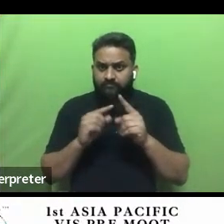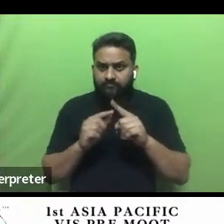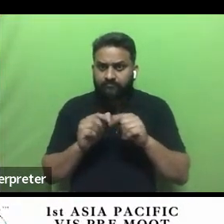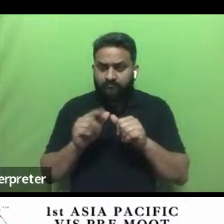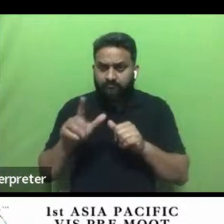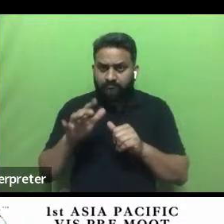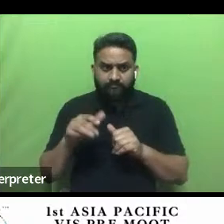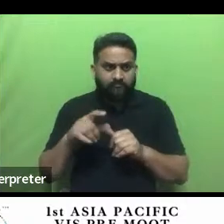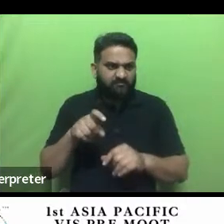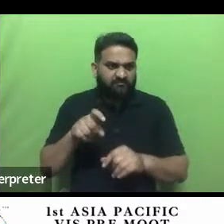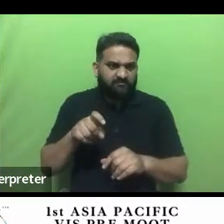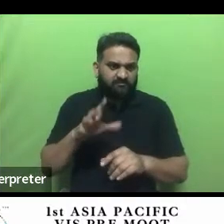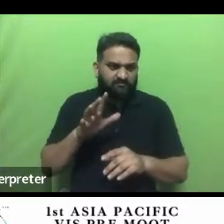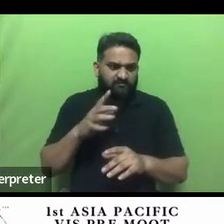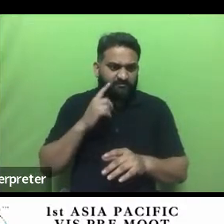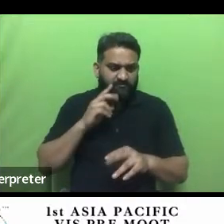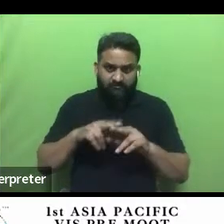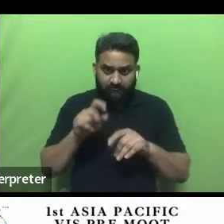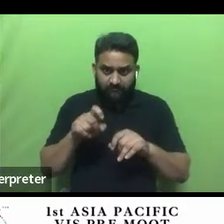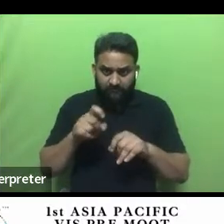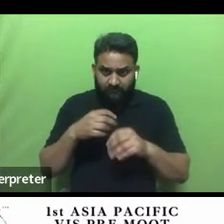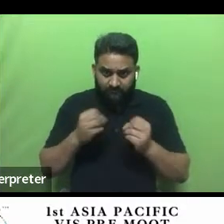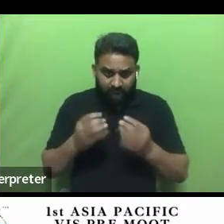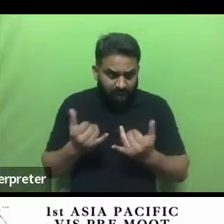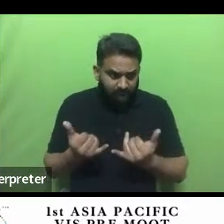Indeed, Madam President, if I may begin.